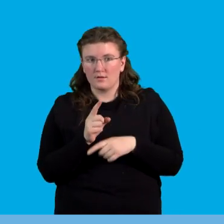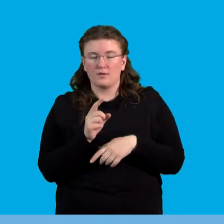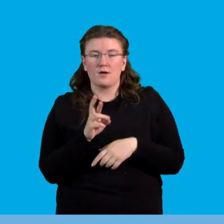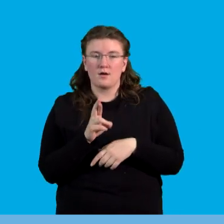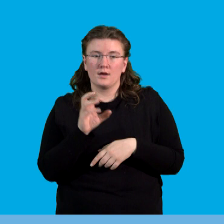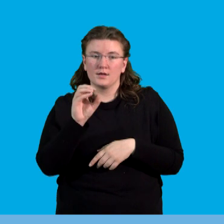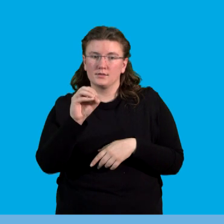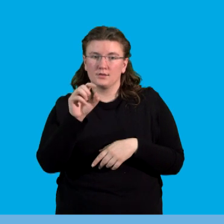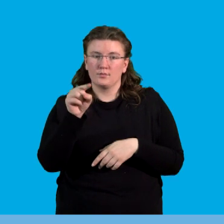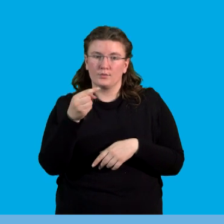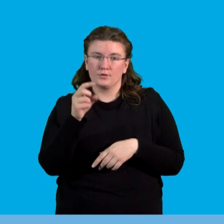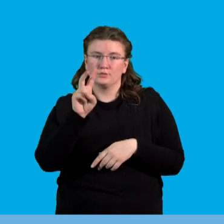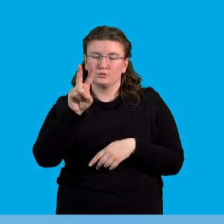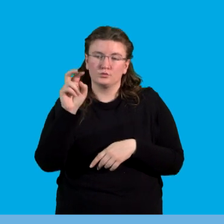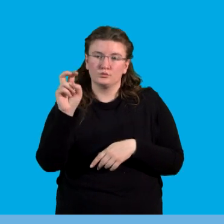of